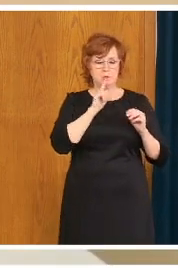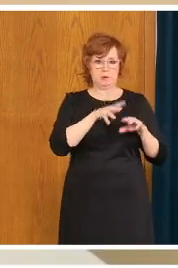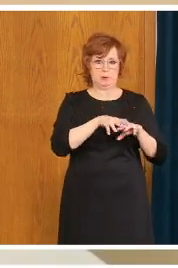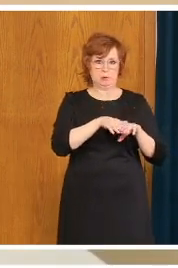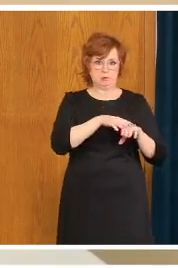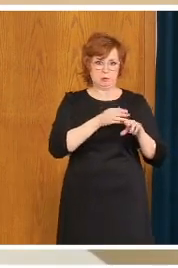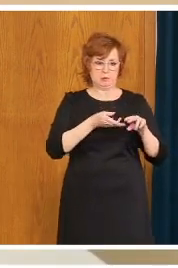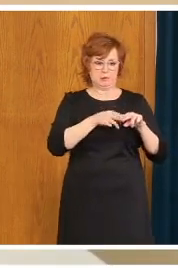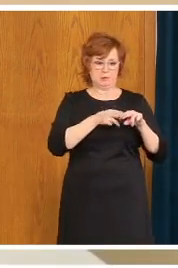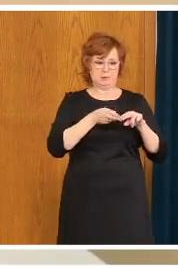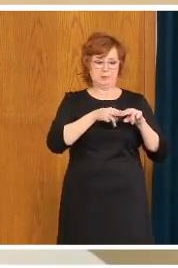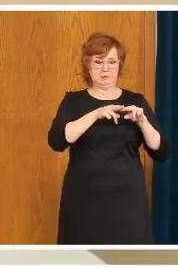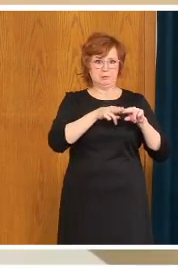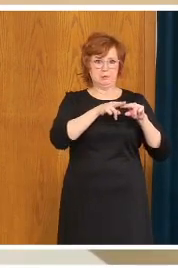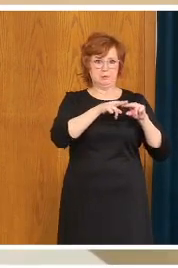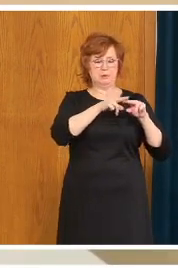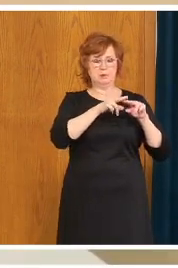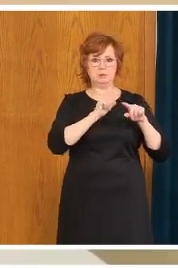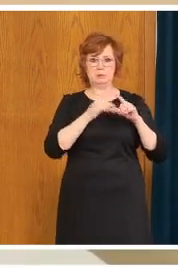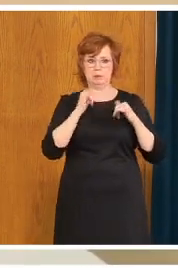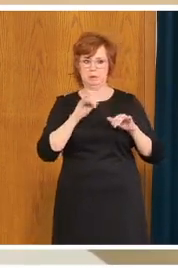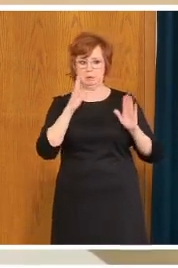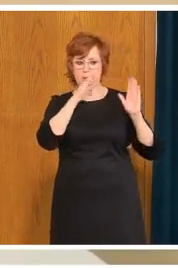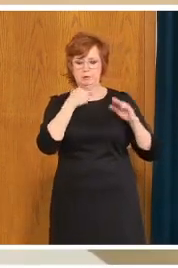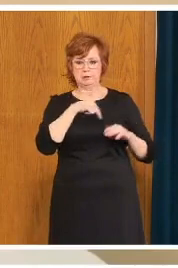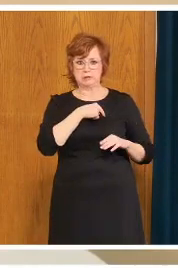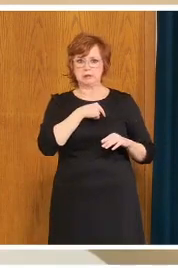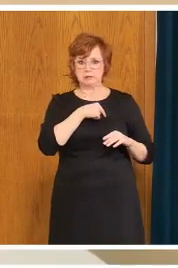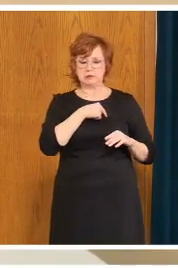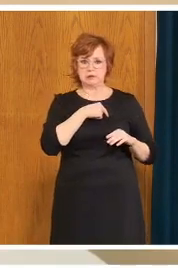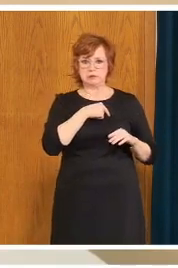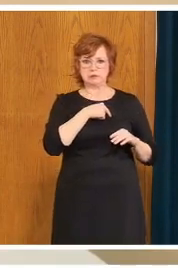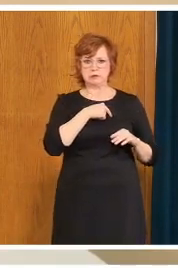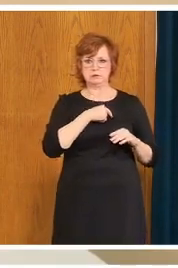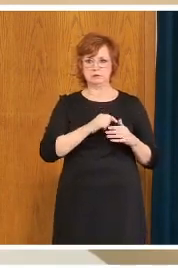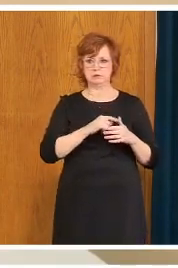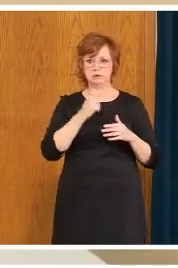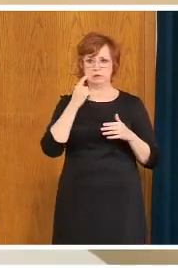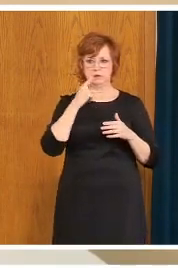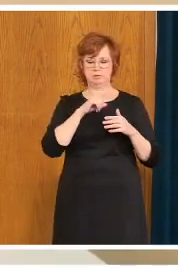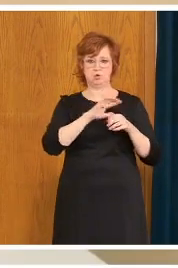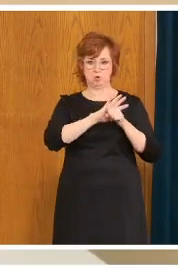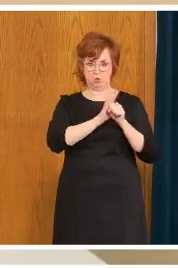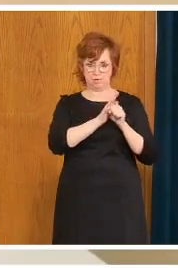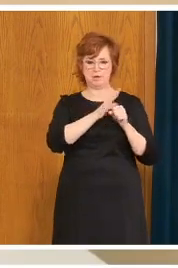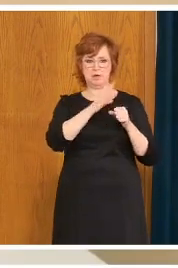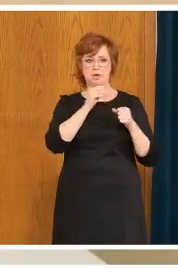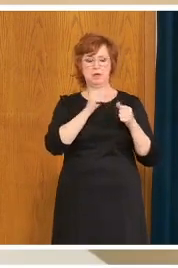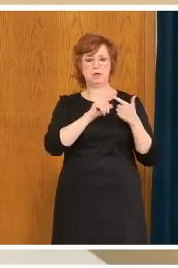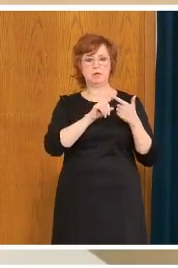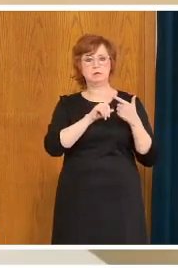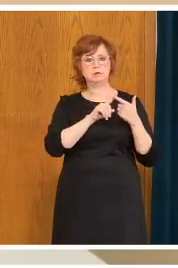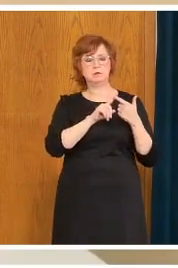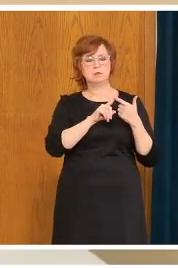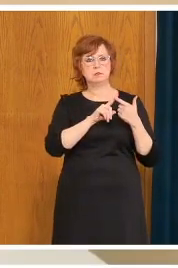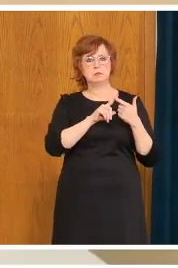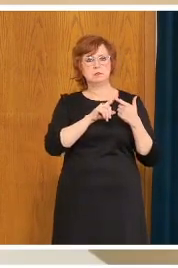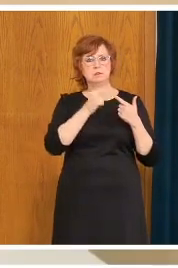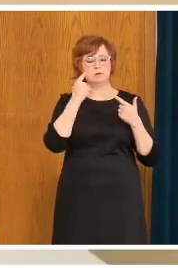in a concerning direction, both in terms of total case numbers. So cases per 100,000 are trending up, they're around 15,